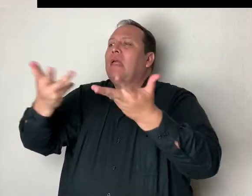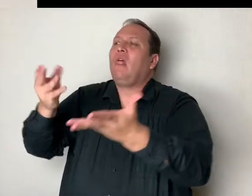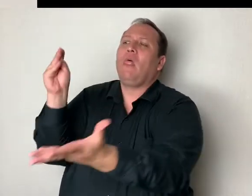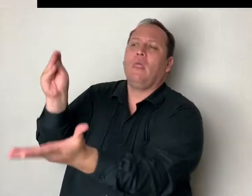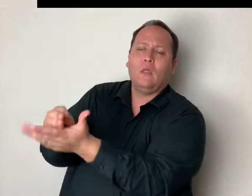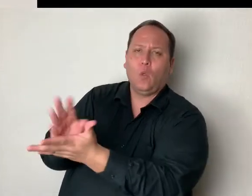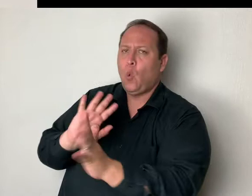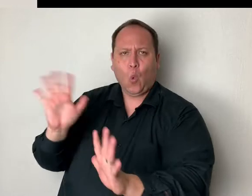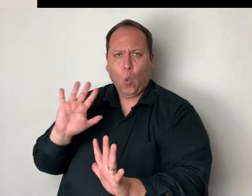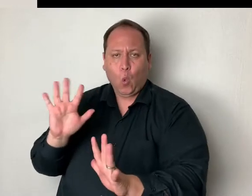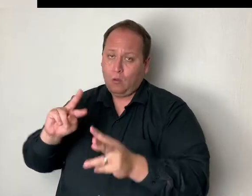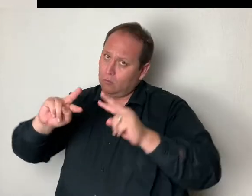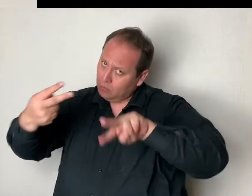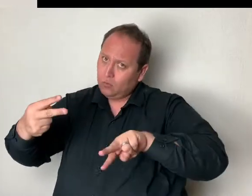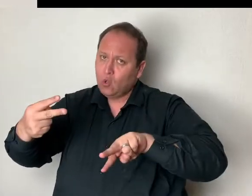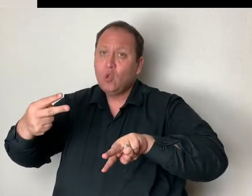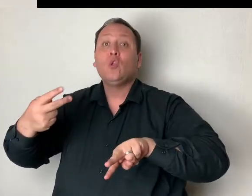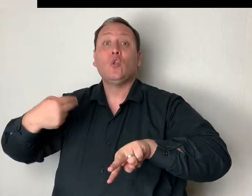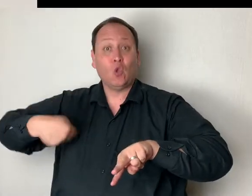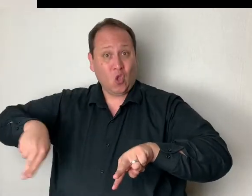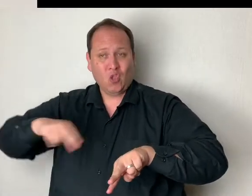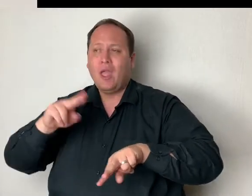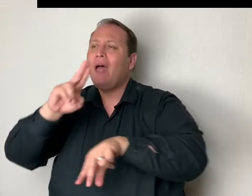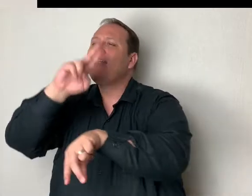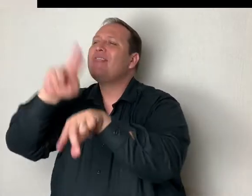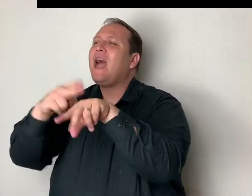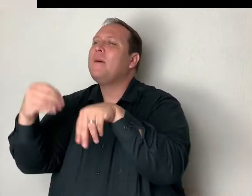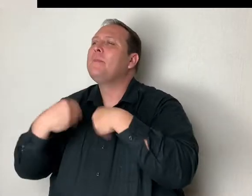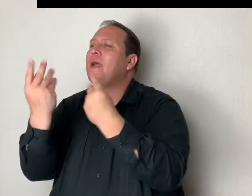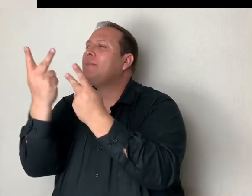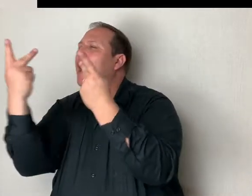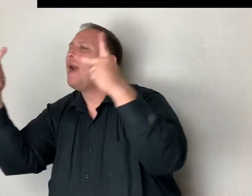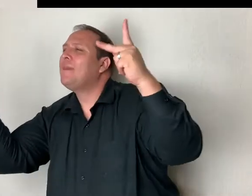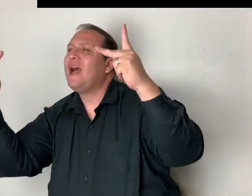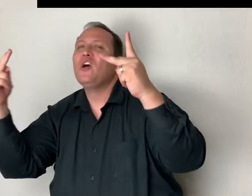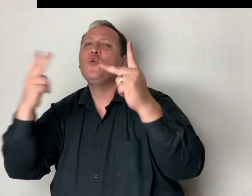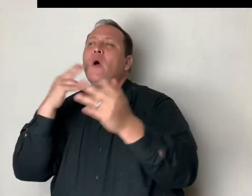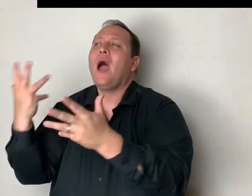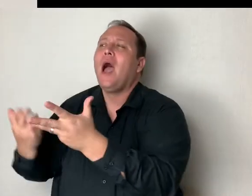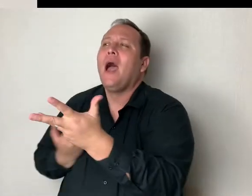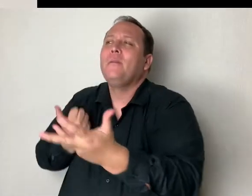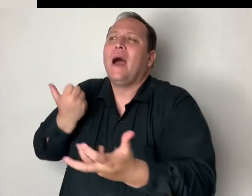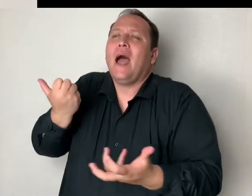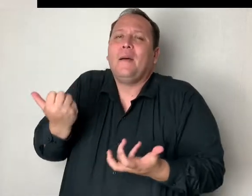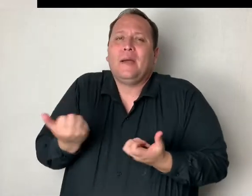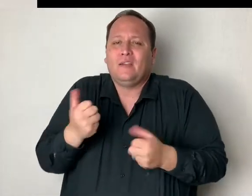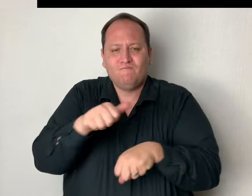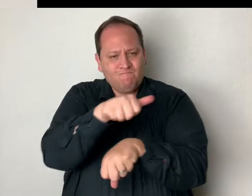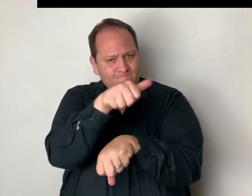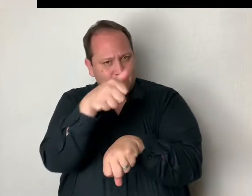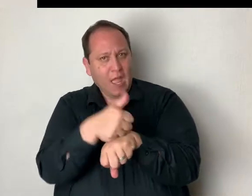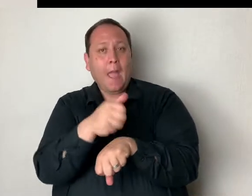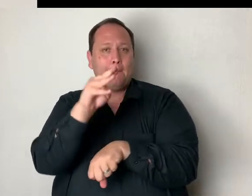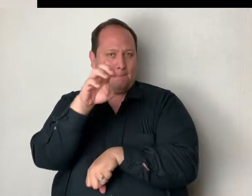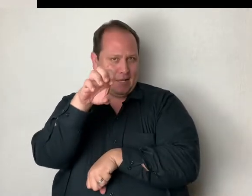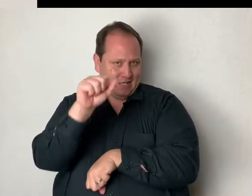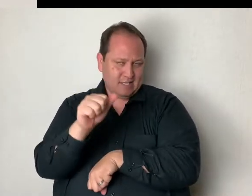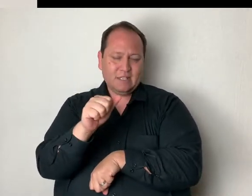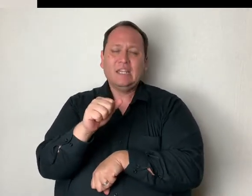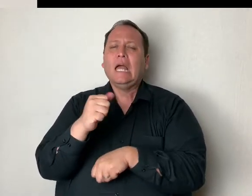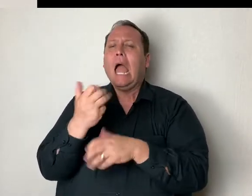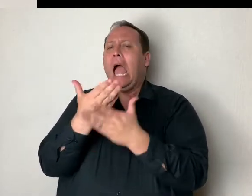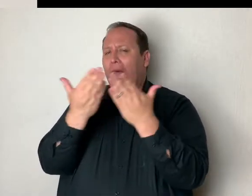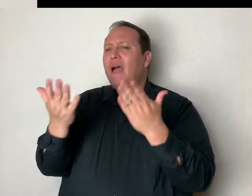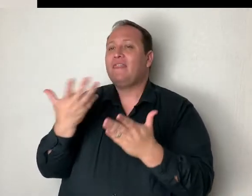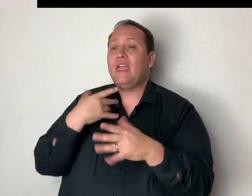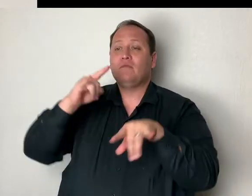be using what nature has given us, this already disturbed area, Monument Mesa. Currently, there's a parking lot here